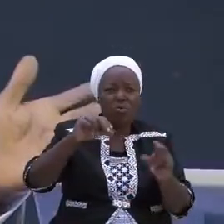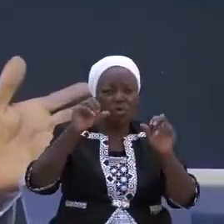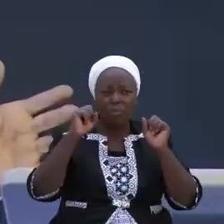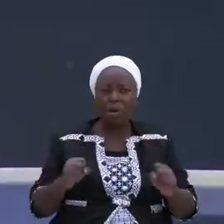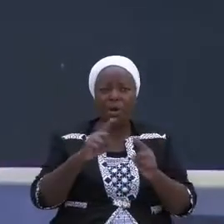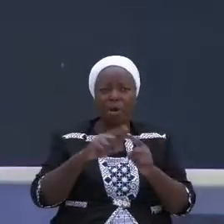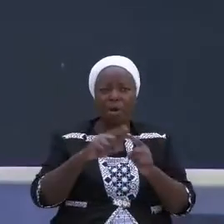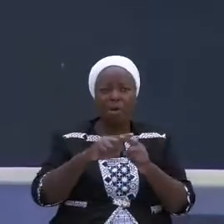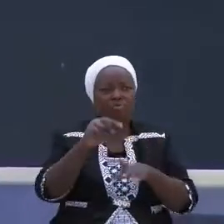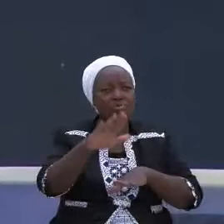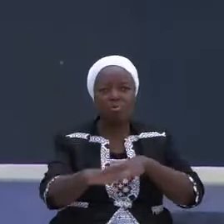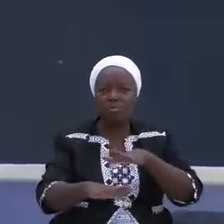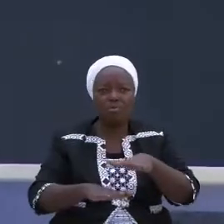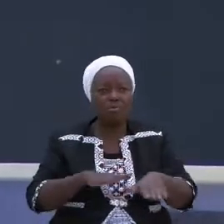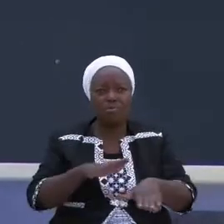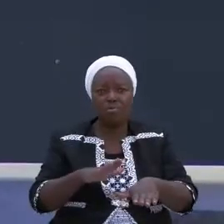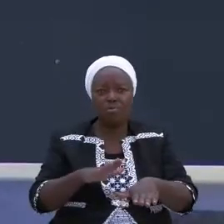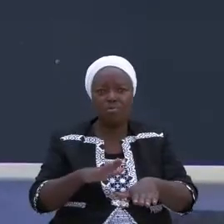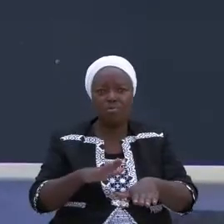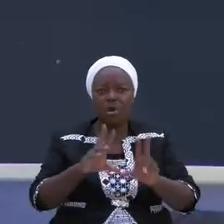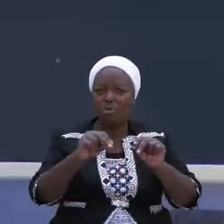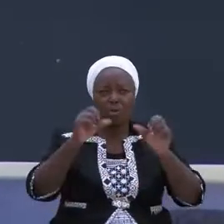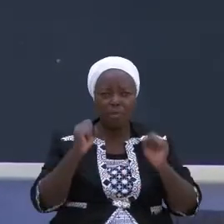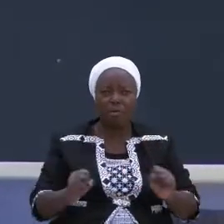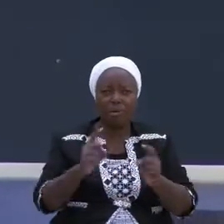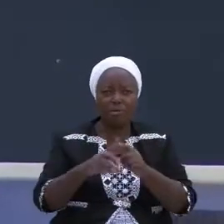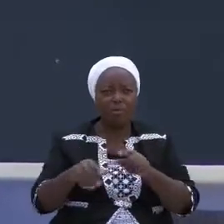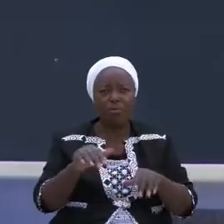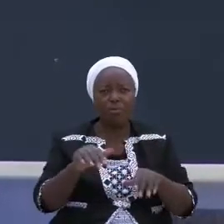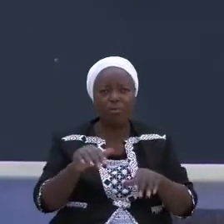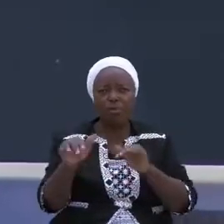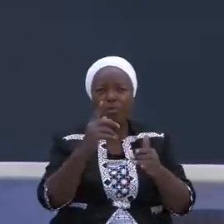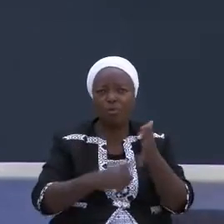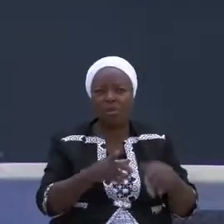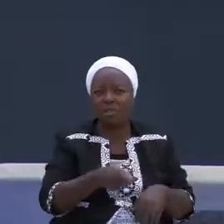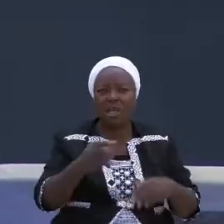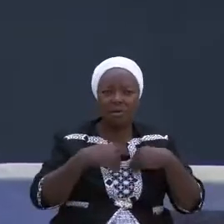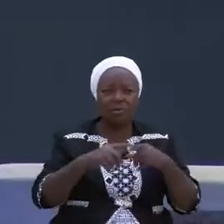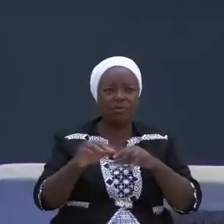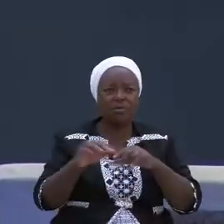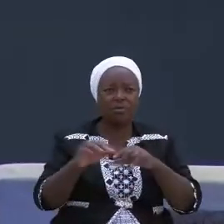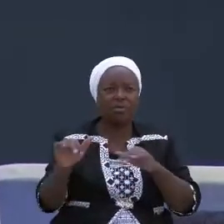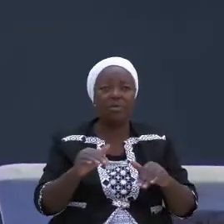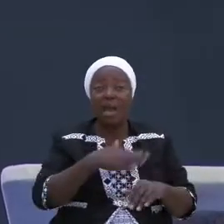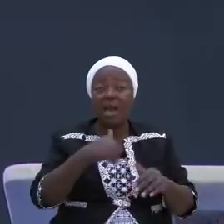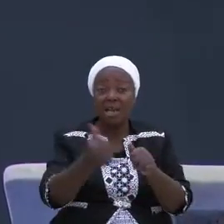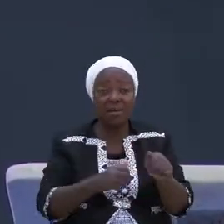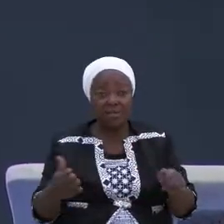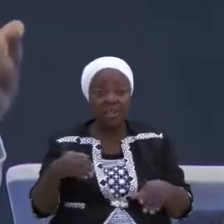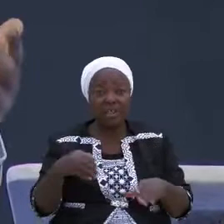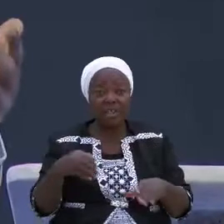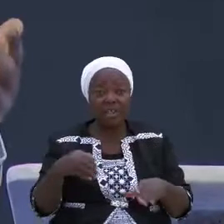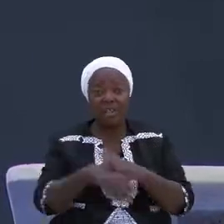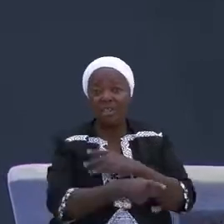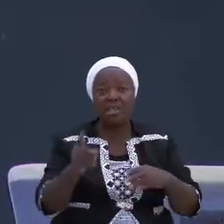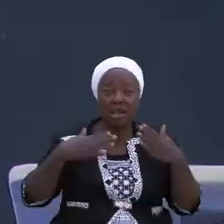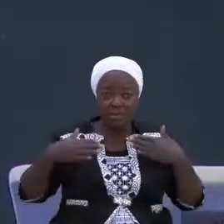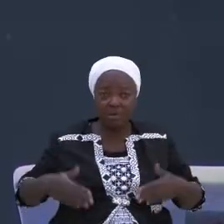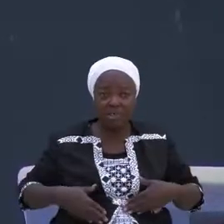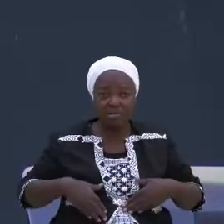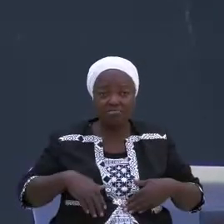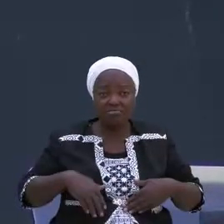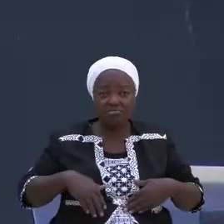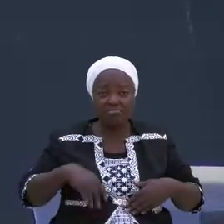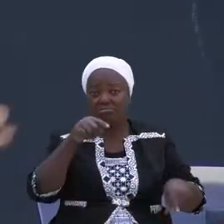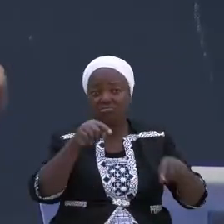inability to do what they ought to do at everything in their bodies paralyzed